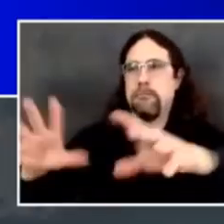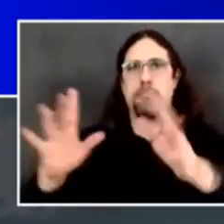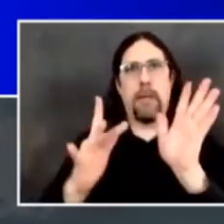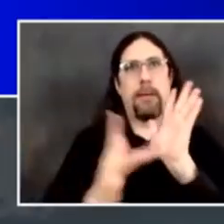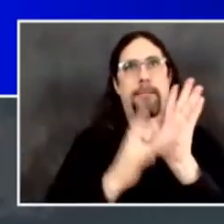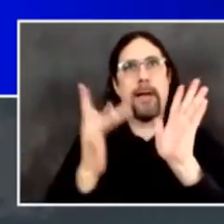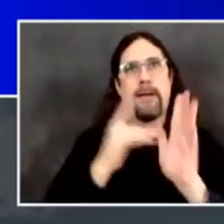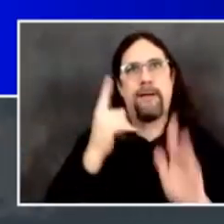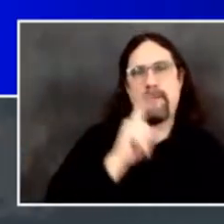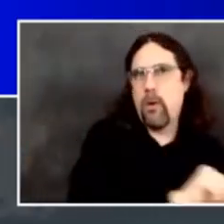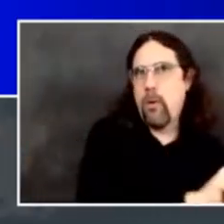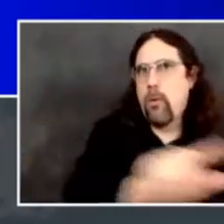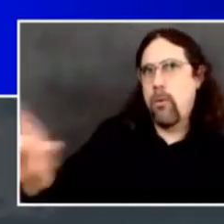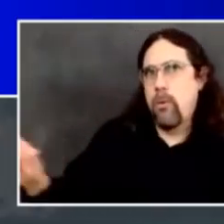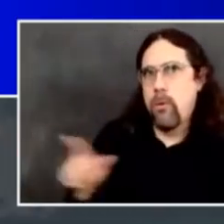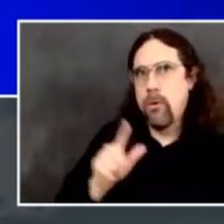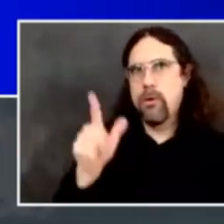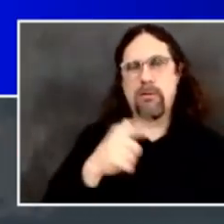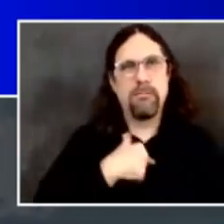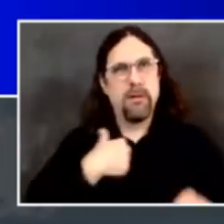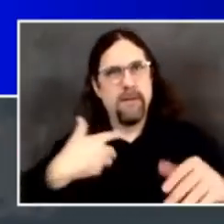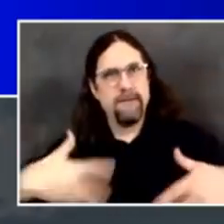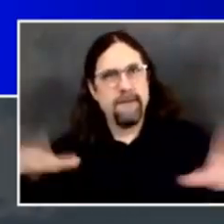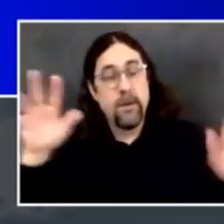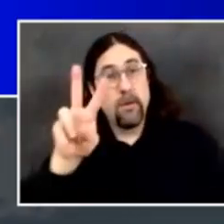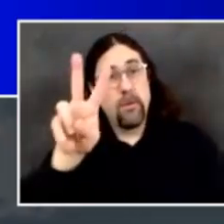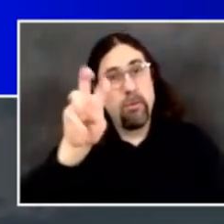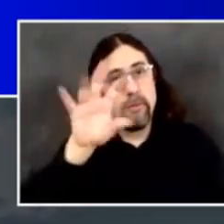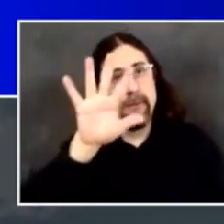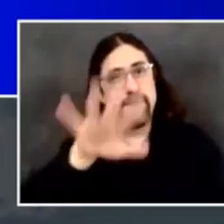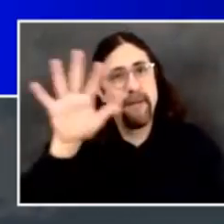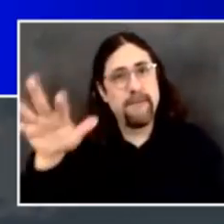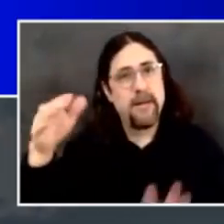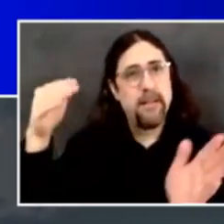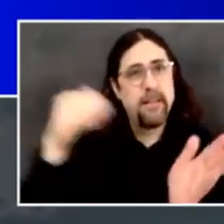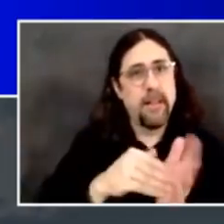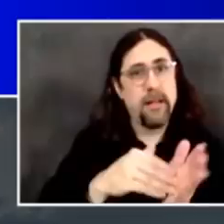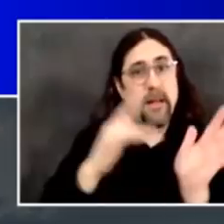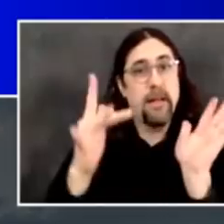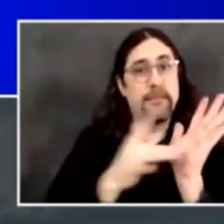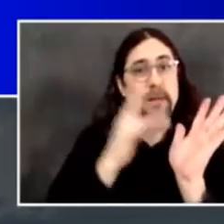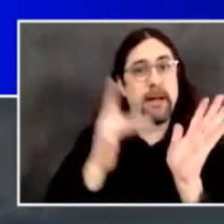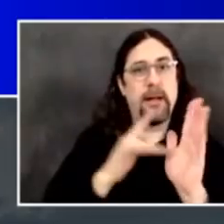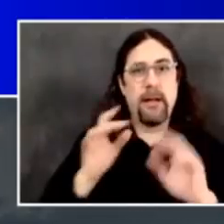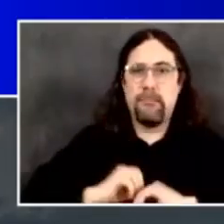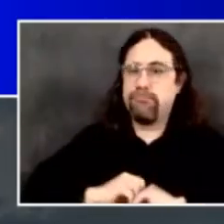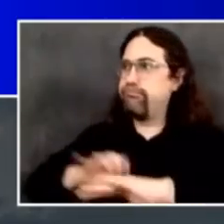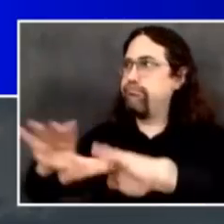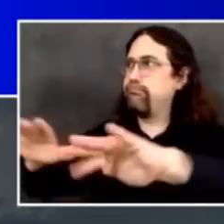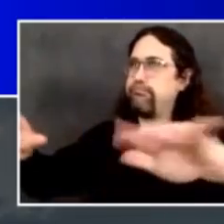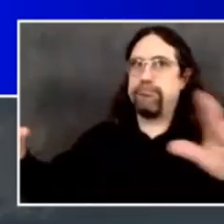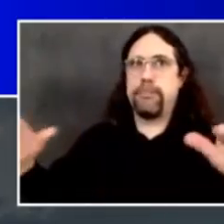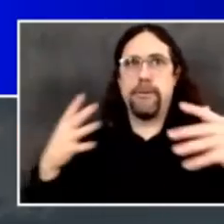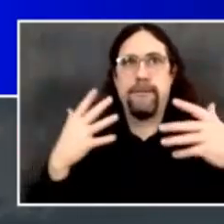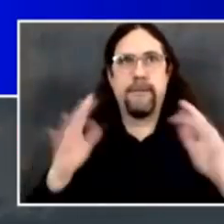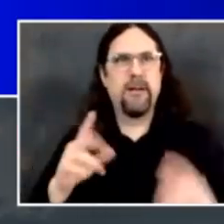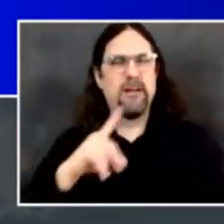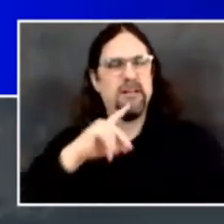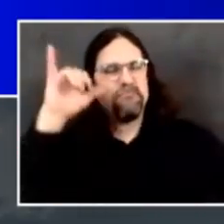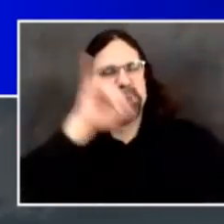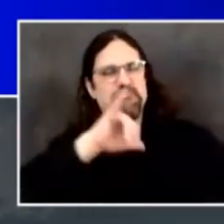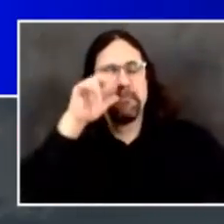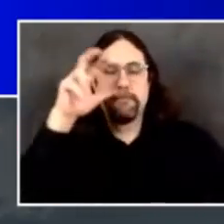255,000 iPads that have been distributed in a matter of weeks. Extraordinary effort. Everyone involved should be very proud of